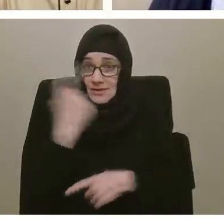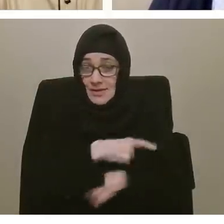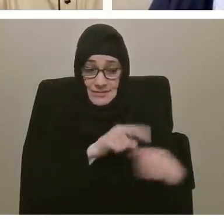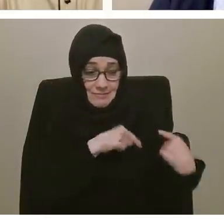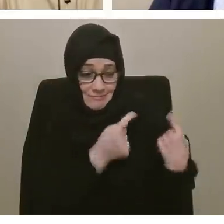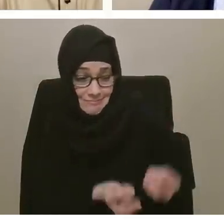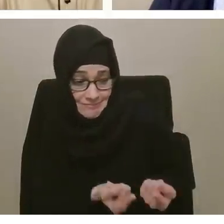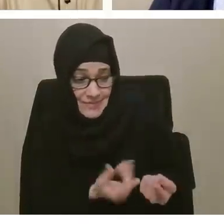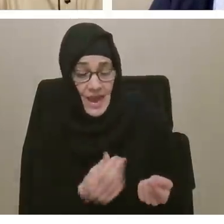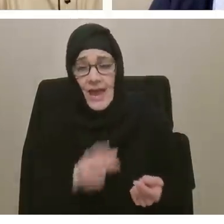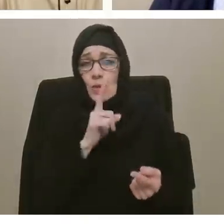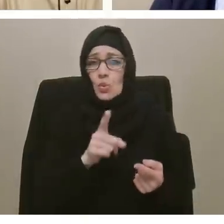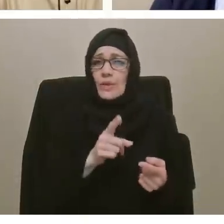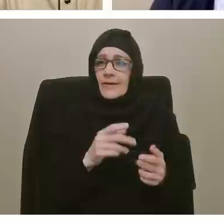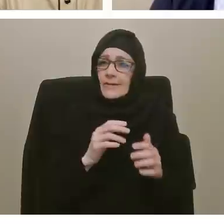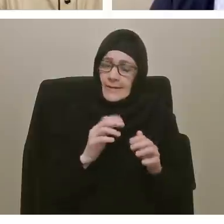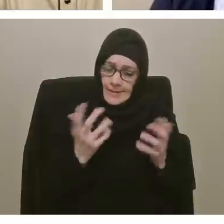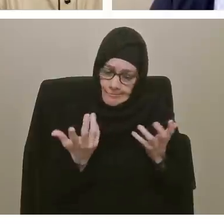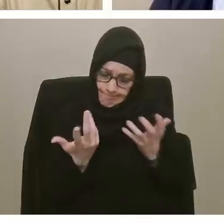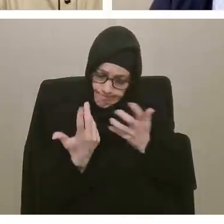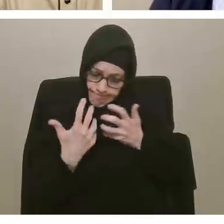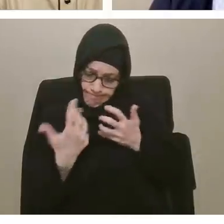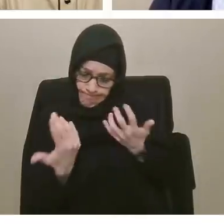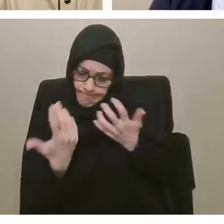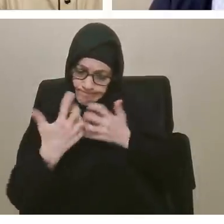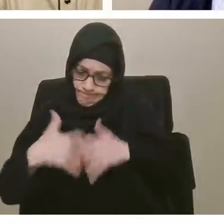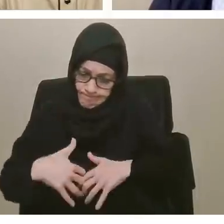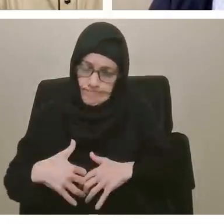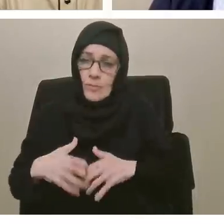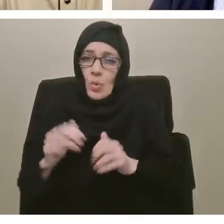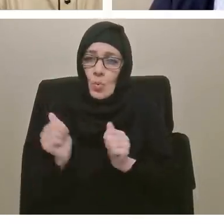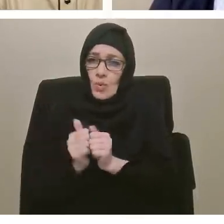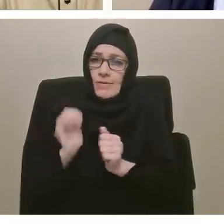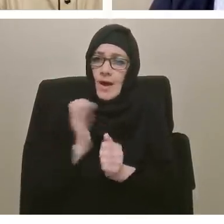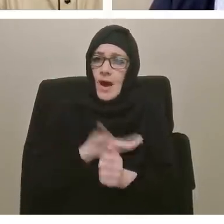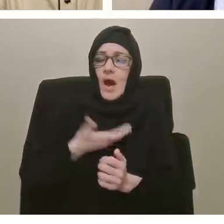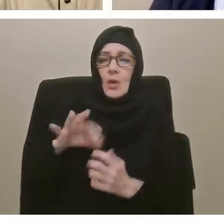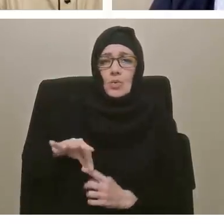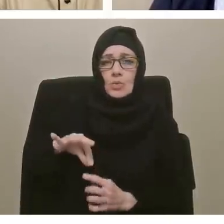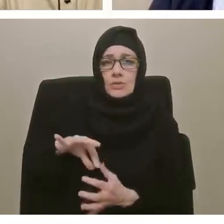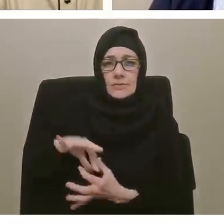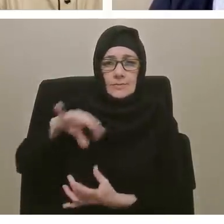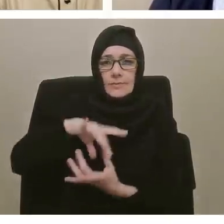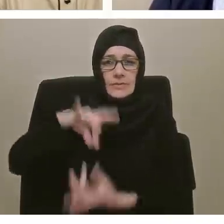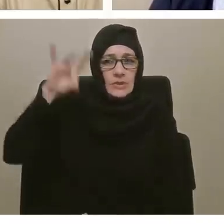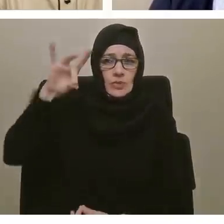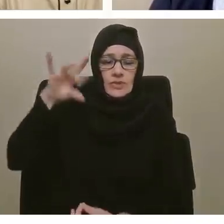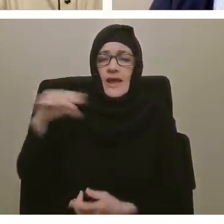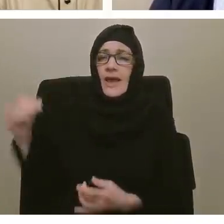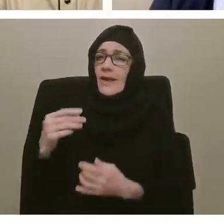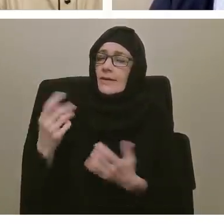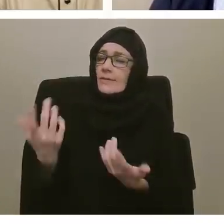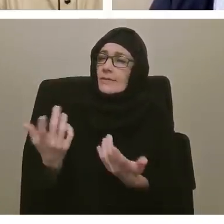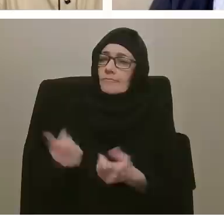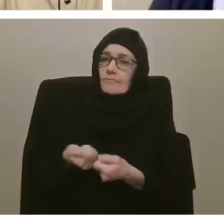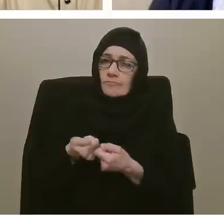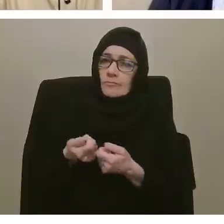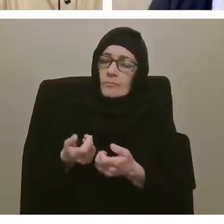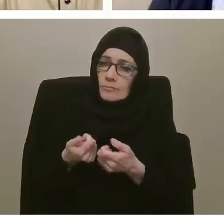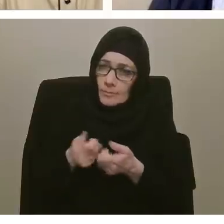you know, have it gel with our spirits, have it something that is functional in our